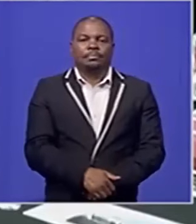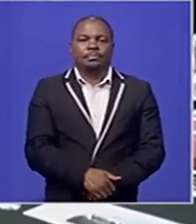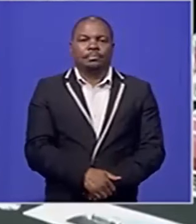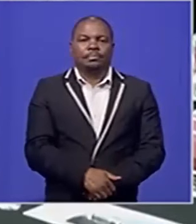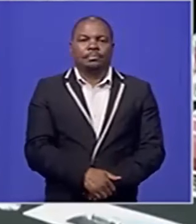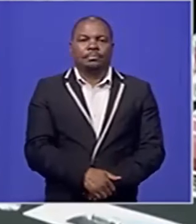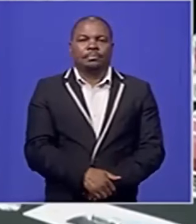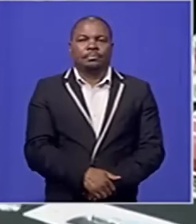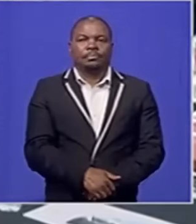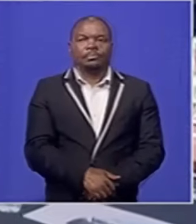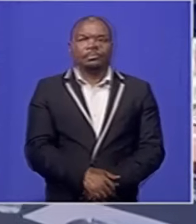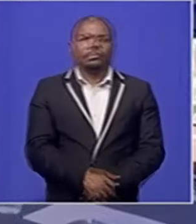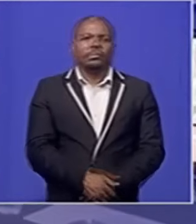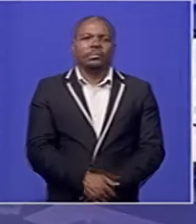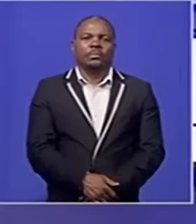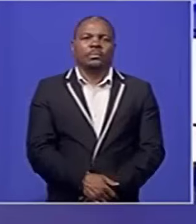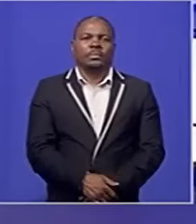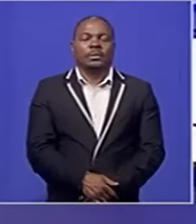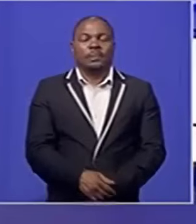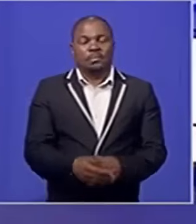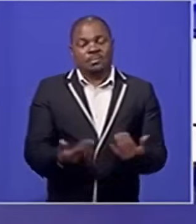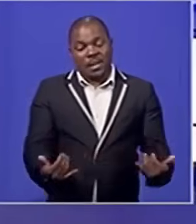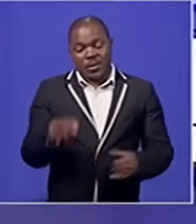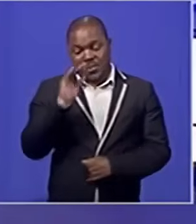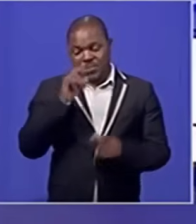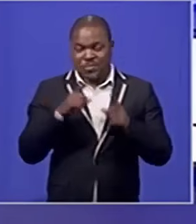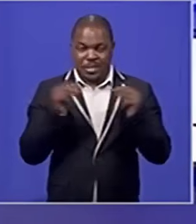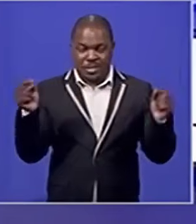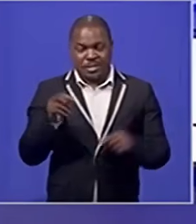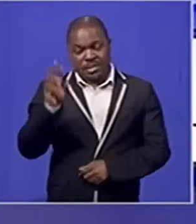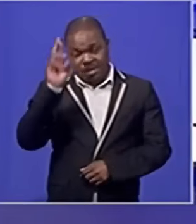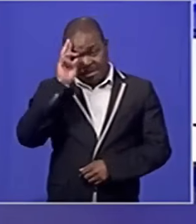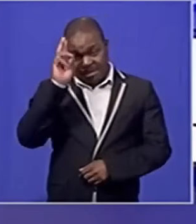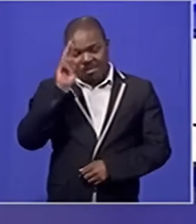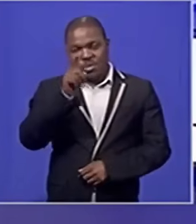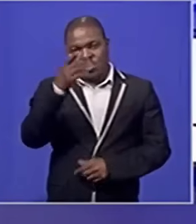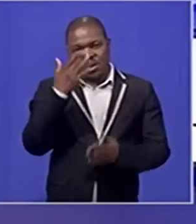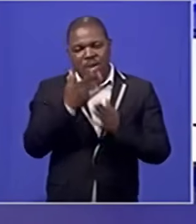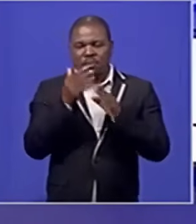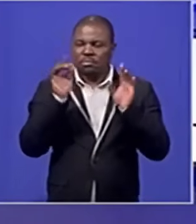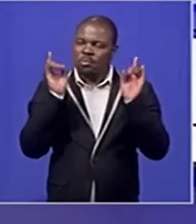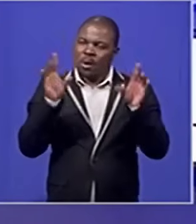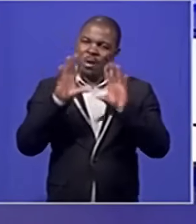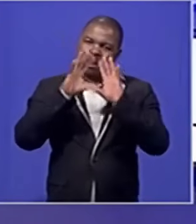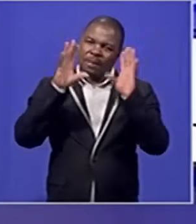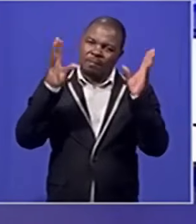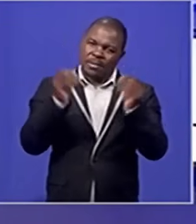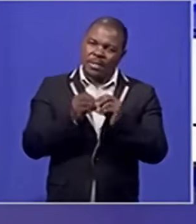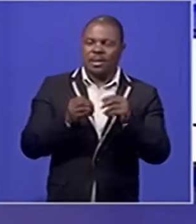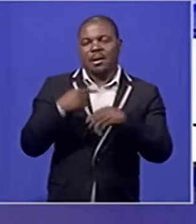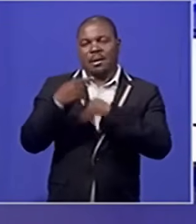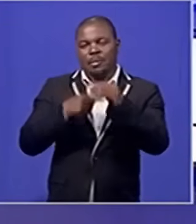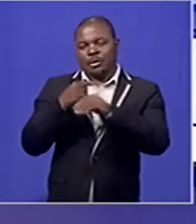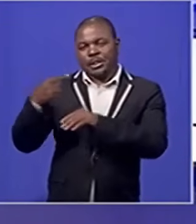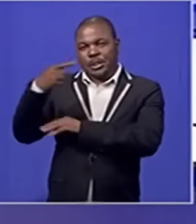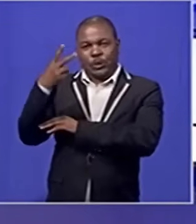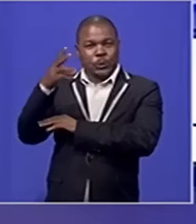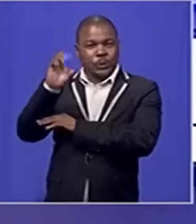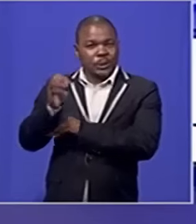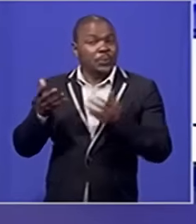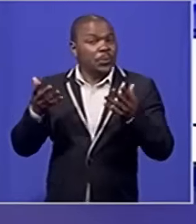SABC News, Mahikeng. Bagešo di felela mo tsebang gore le ka bogela ditiragalo ka moka tša kopano kgothe ya